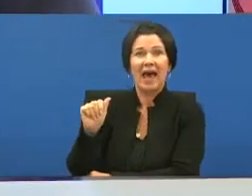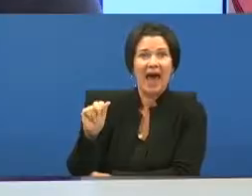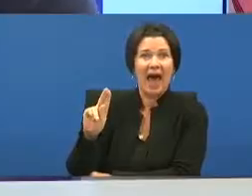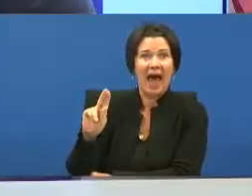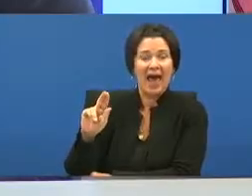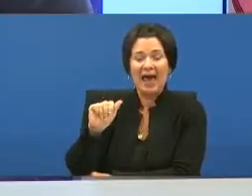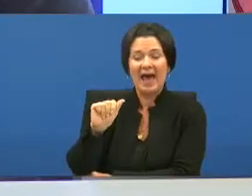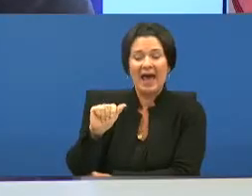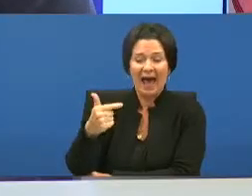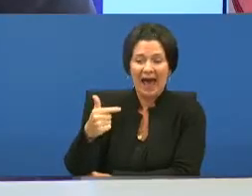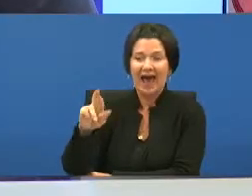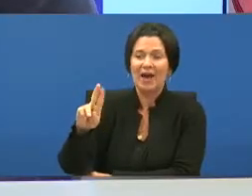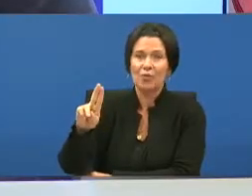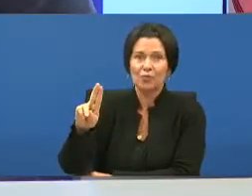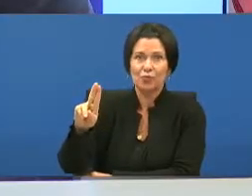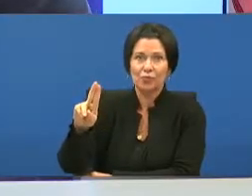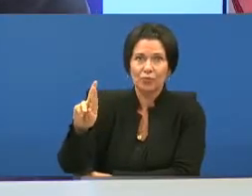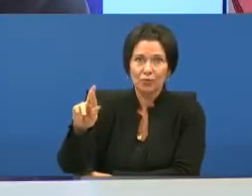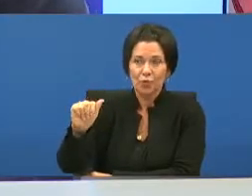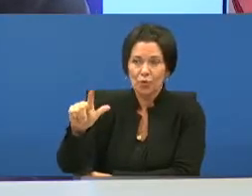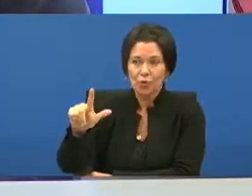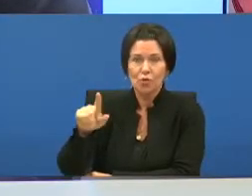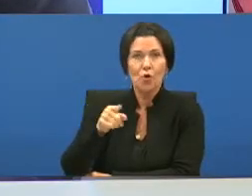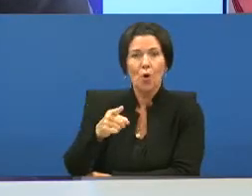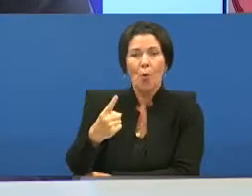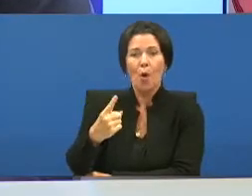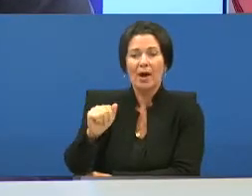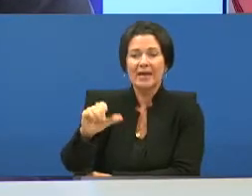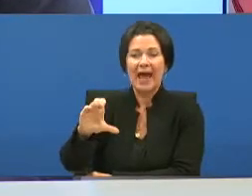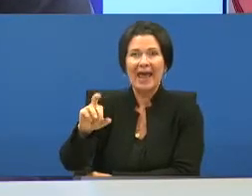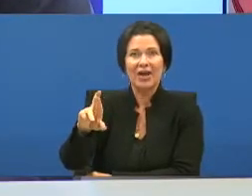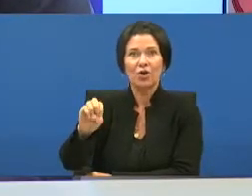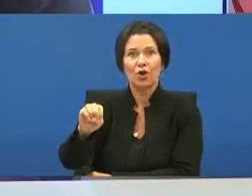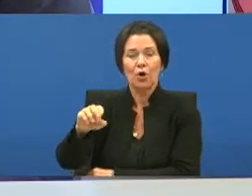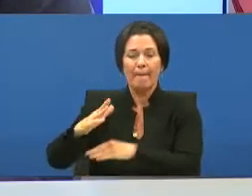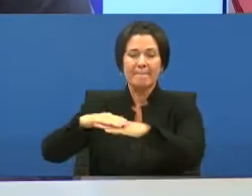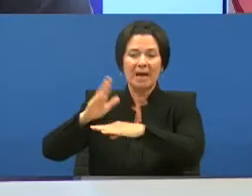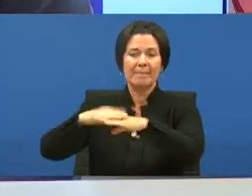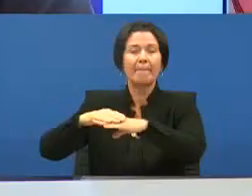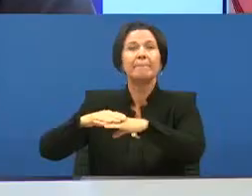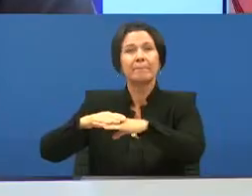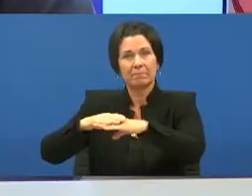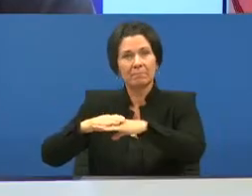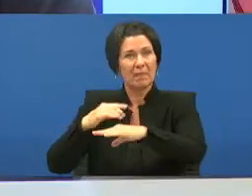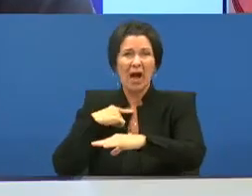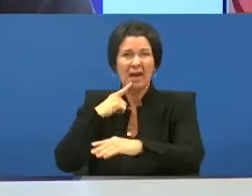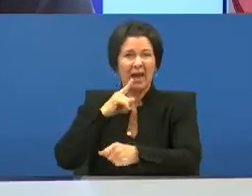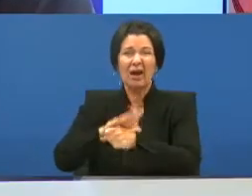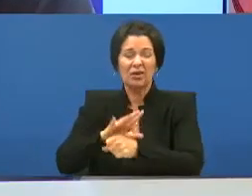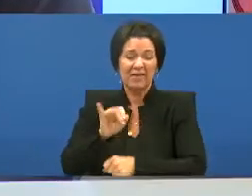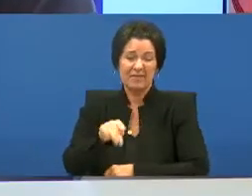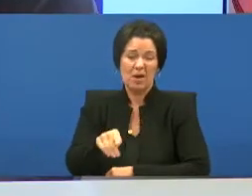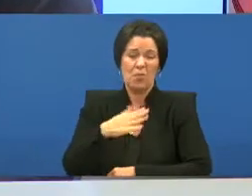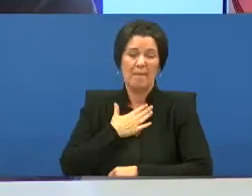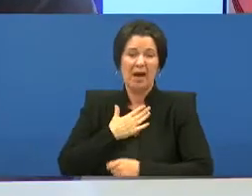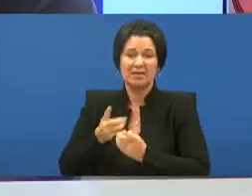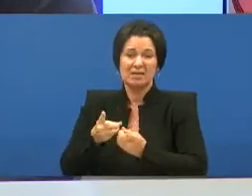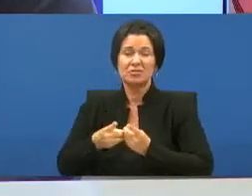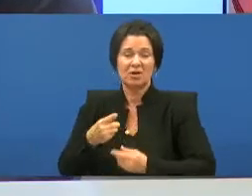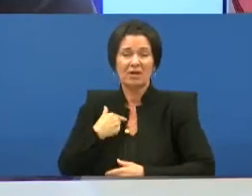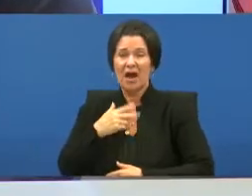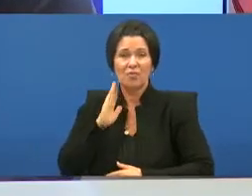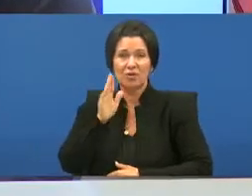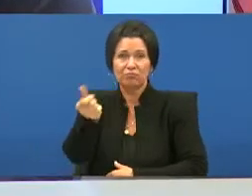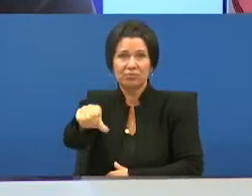minimum. If it were in my district, it would be, I guarantee it. And so I think, I think this